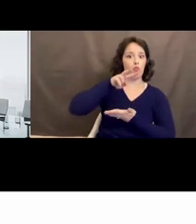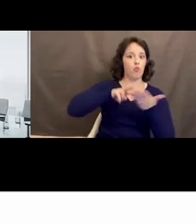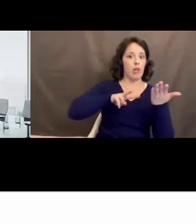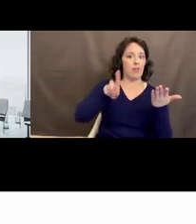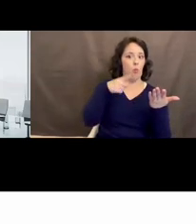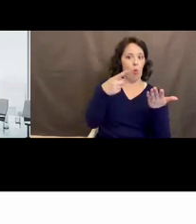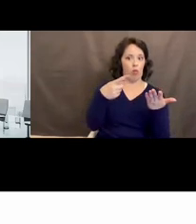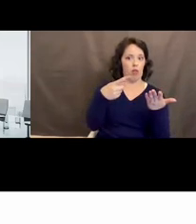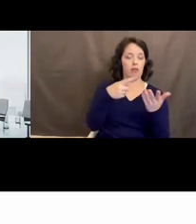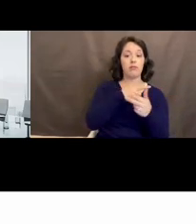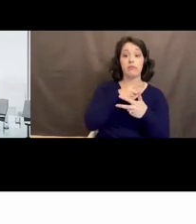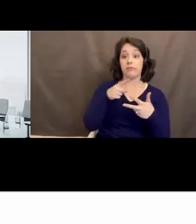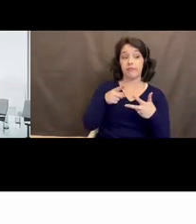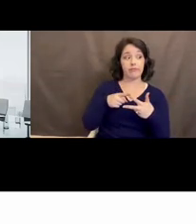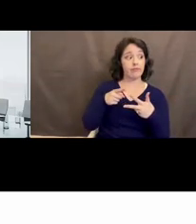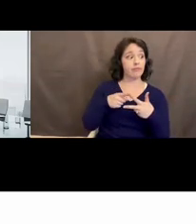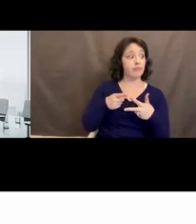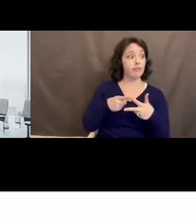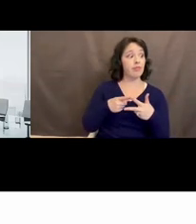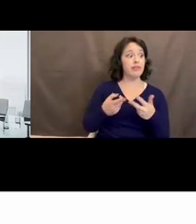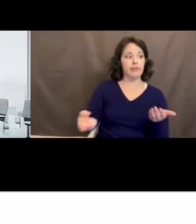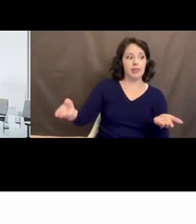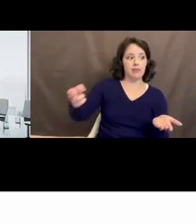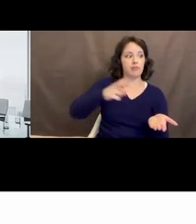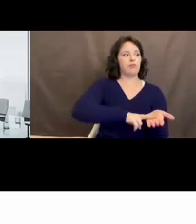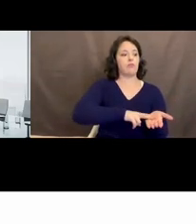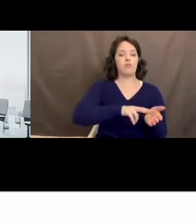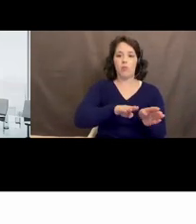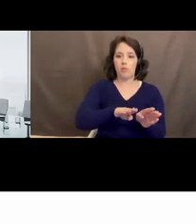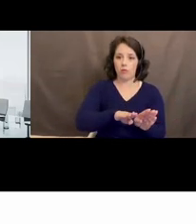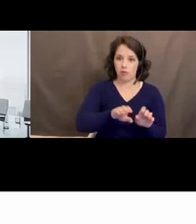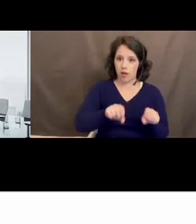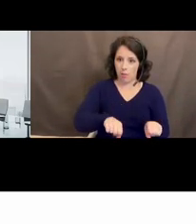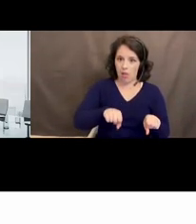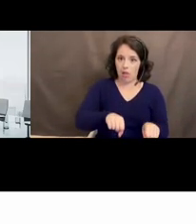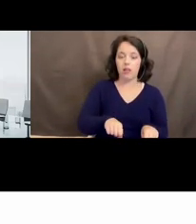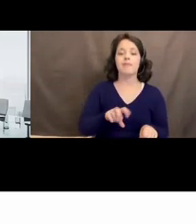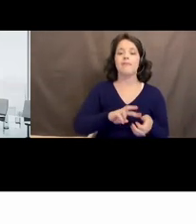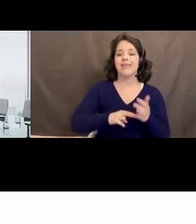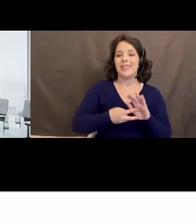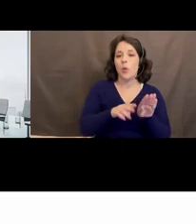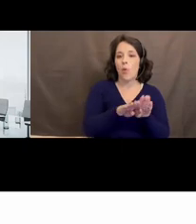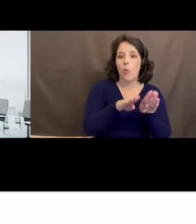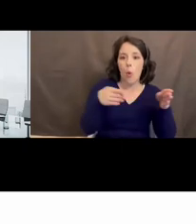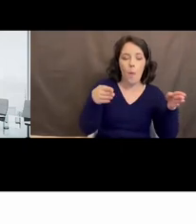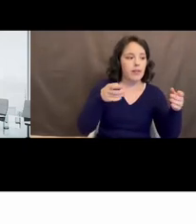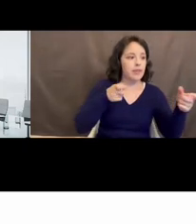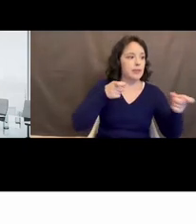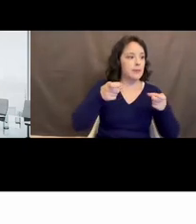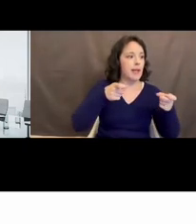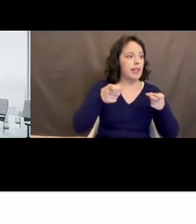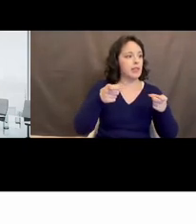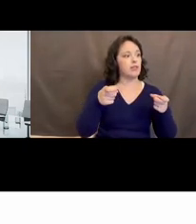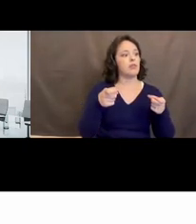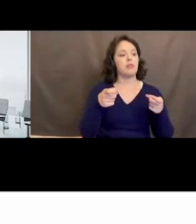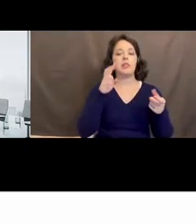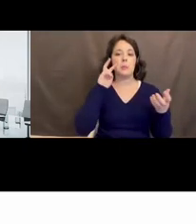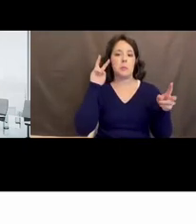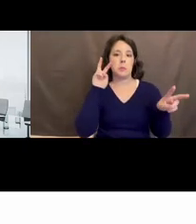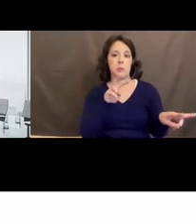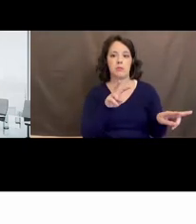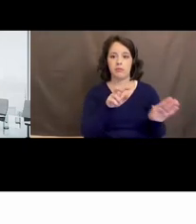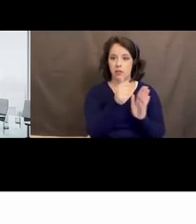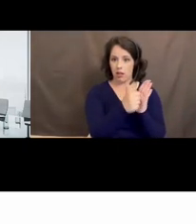open, manage, and view ABLE accounts. And then the last one is team member management, and that is